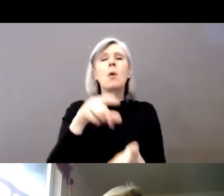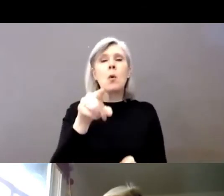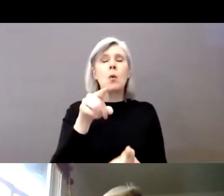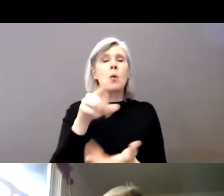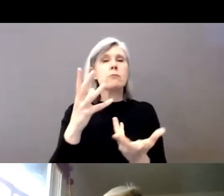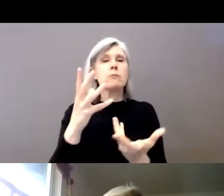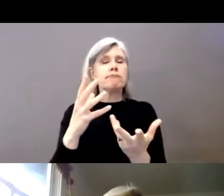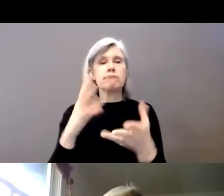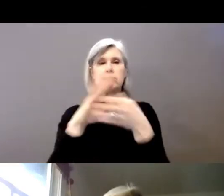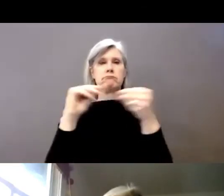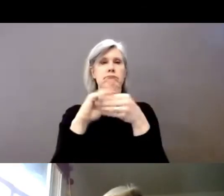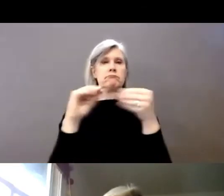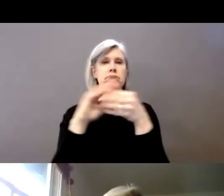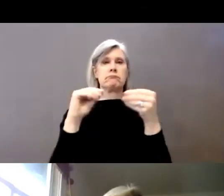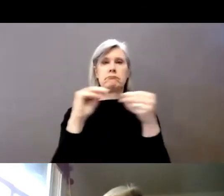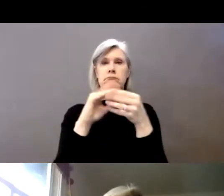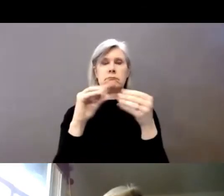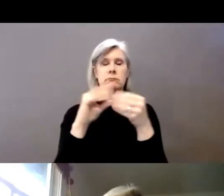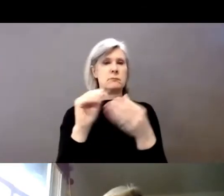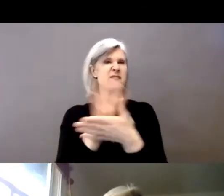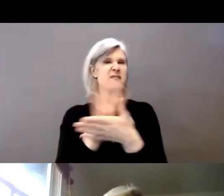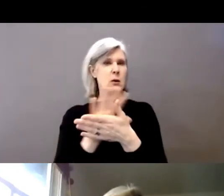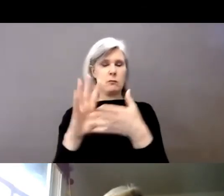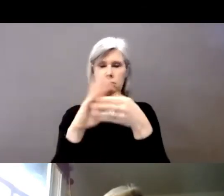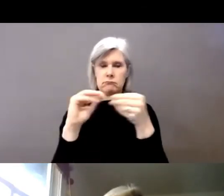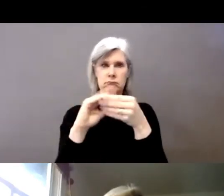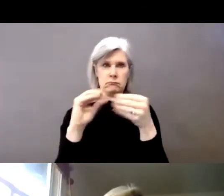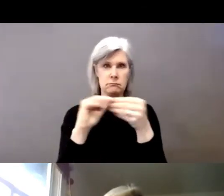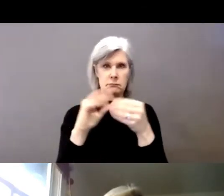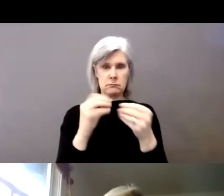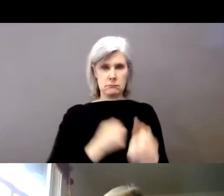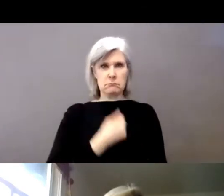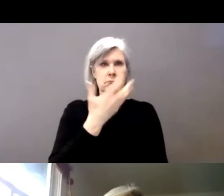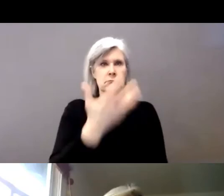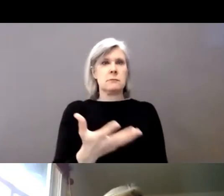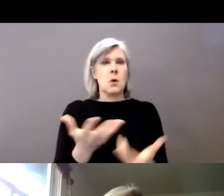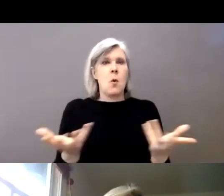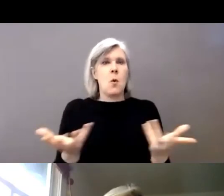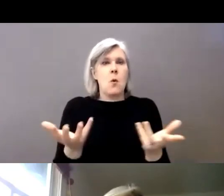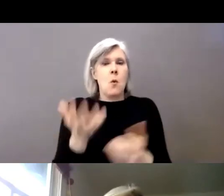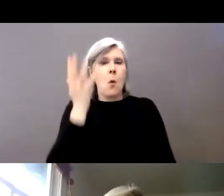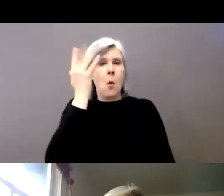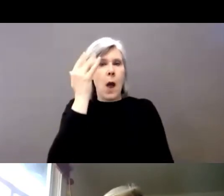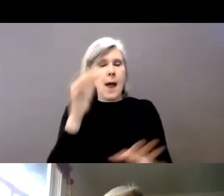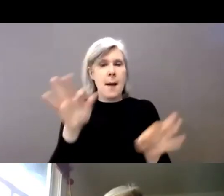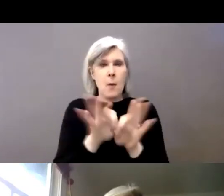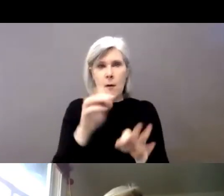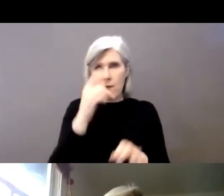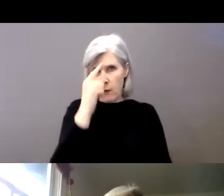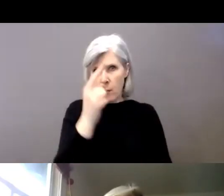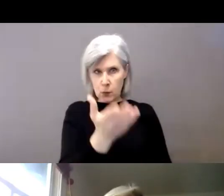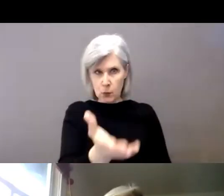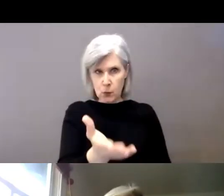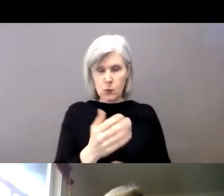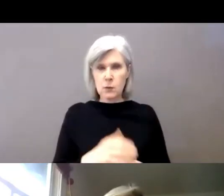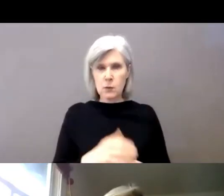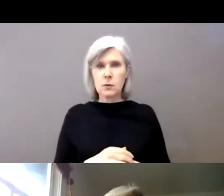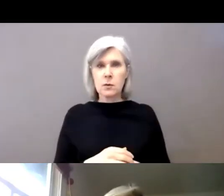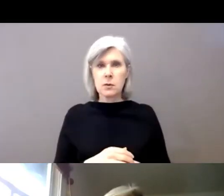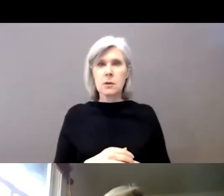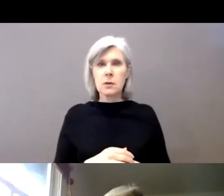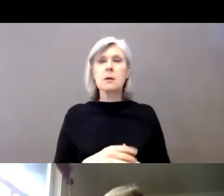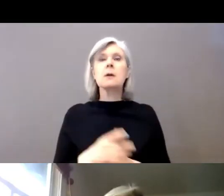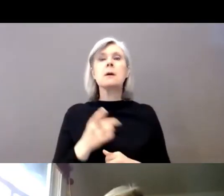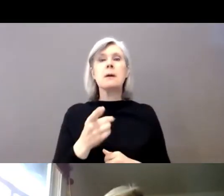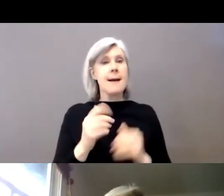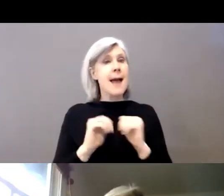older persons. Within that campaign page that we talk about, there's also access to how to get to the video, and that can be